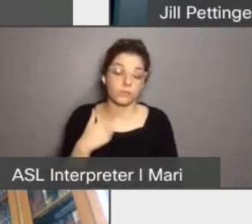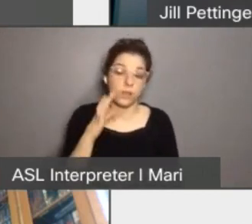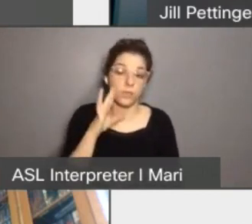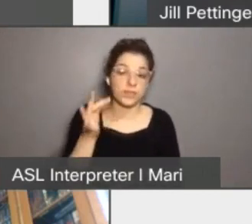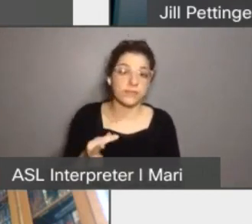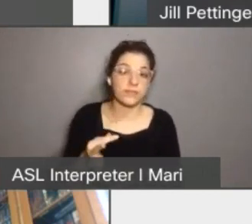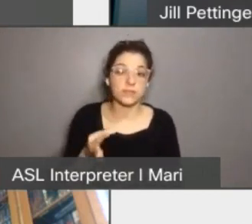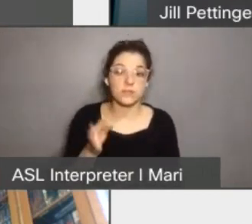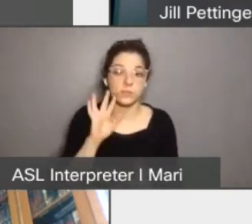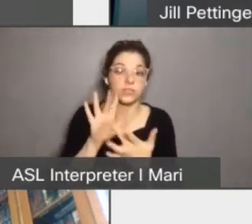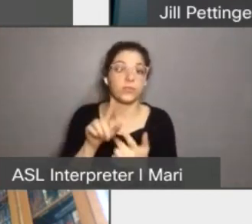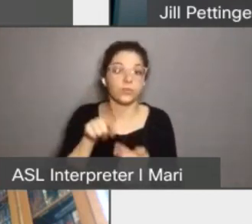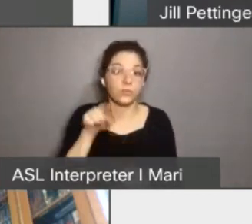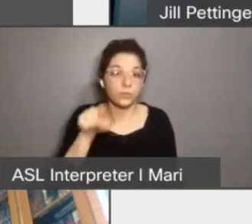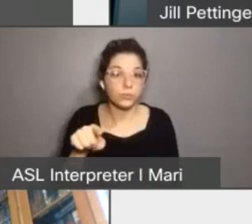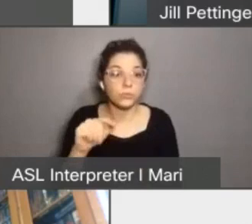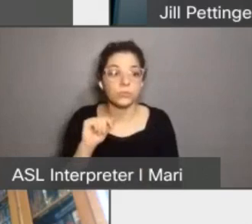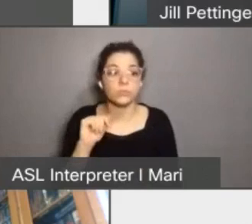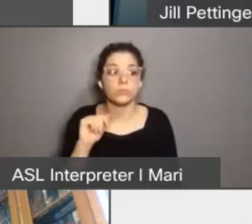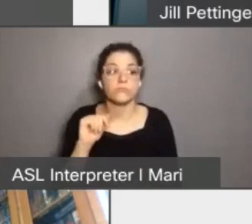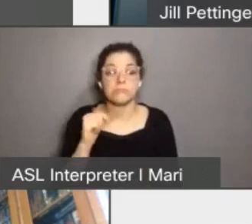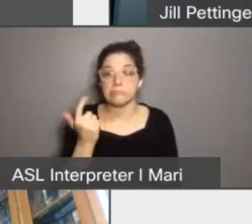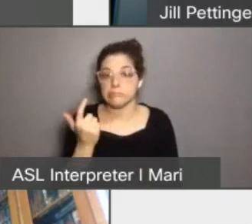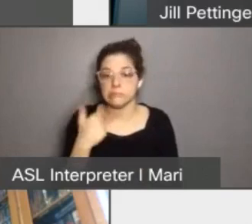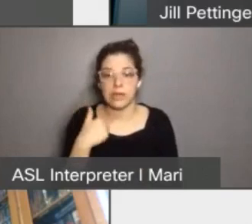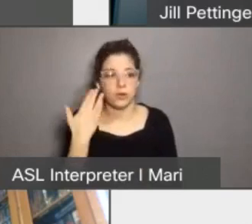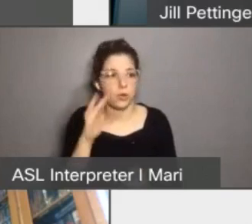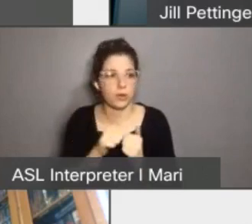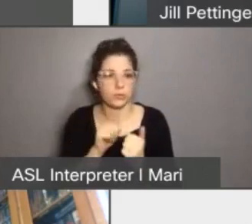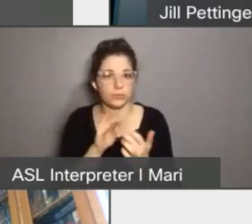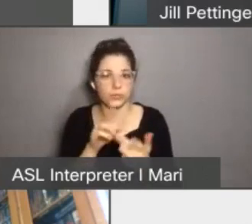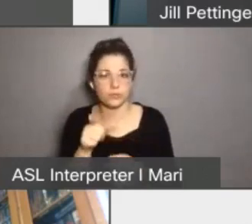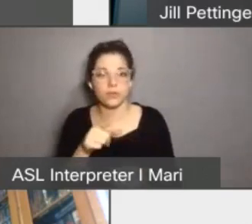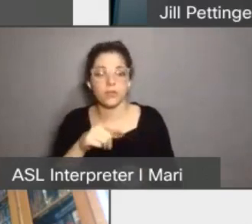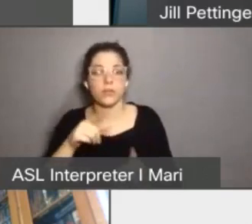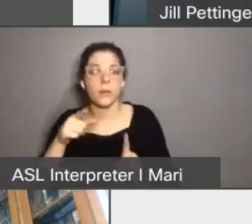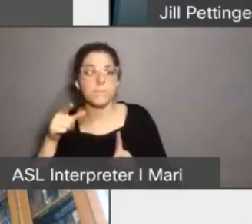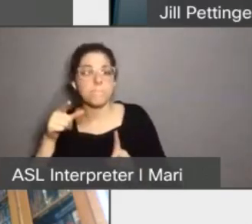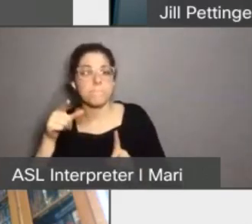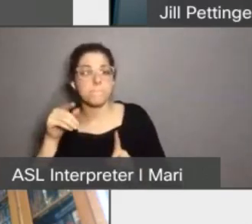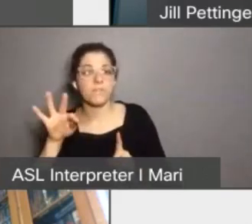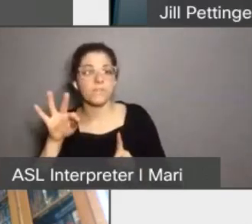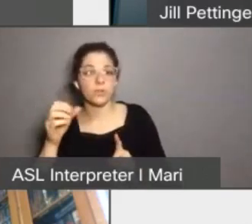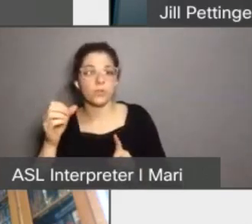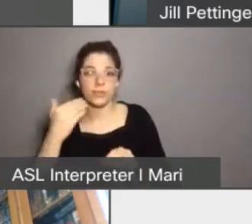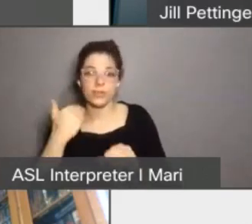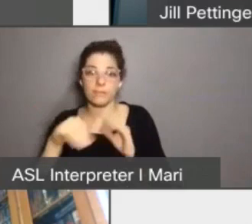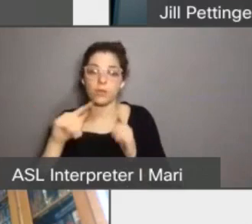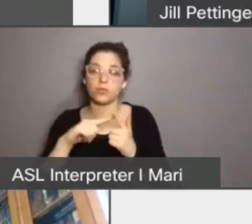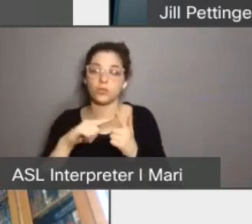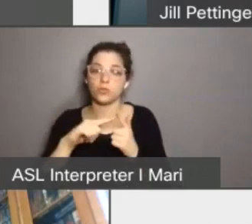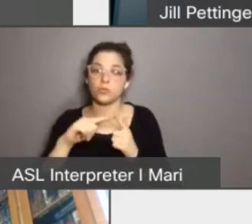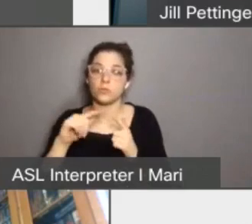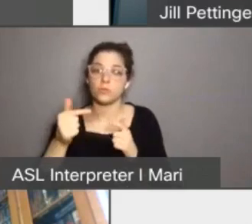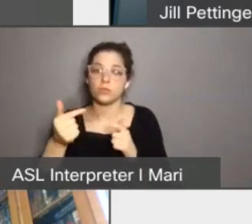definitely reach out to you. I don't know how to reach you, but I will. If you send an email to the mailbox, Greg, could